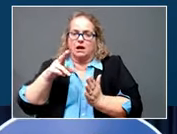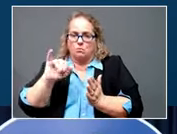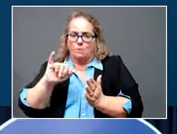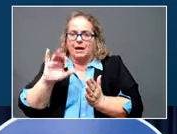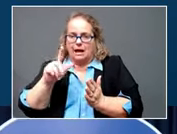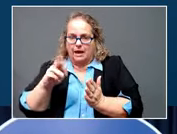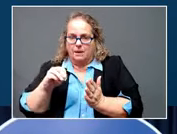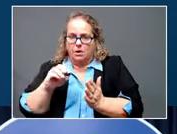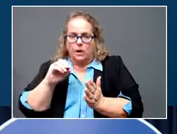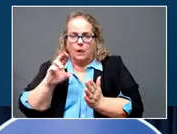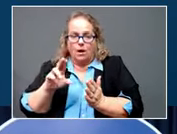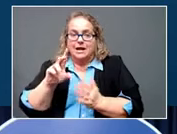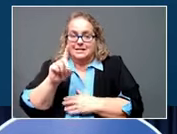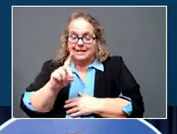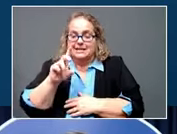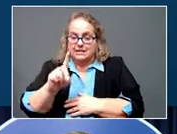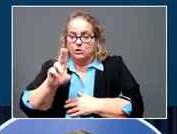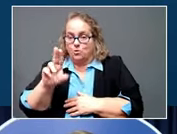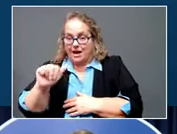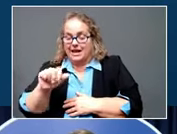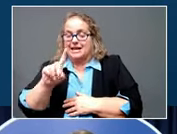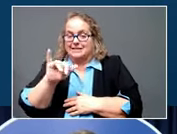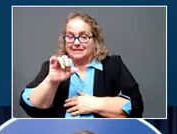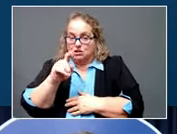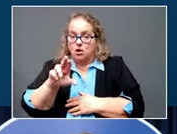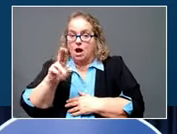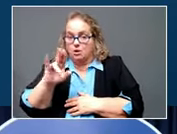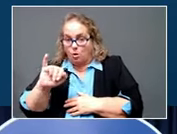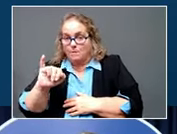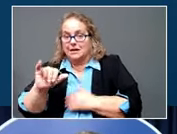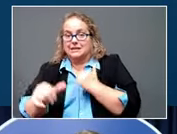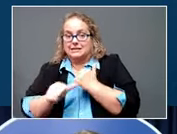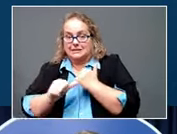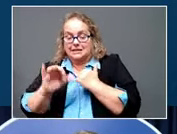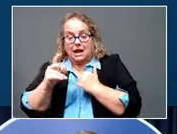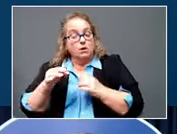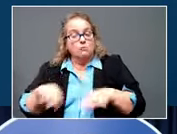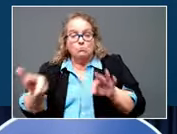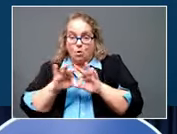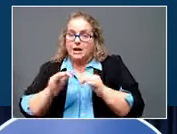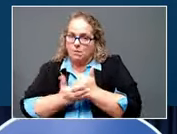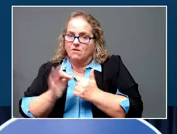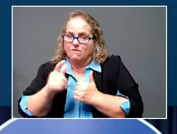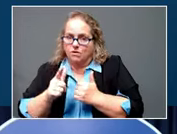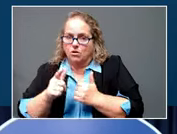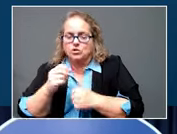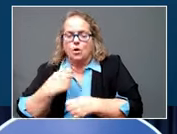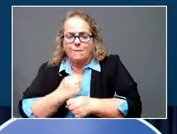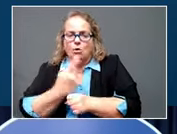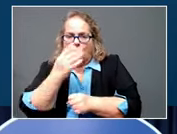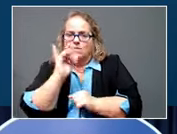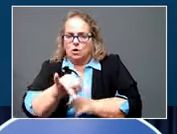DUA, Disaster Unemployment Assistance Claim, is really important and helpful. So make one of these sessions. The